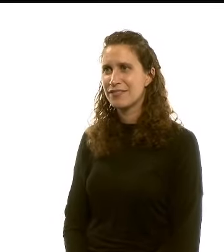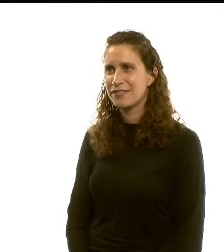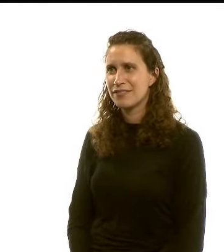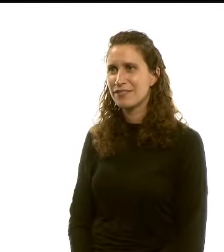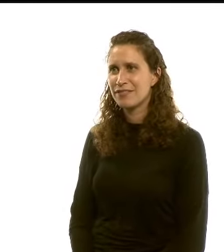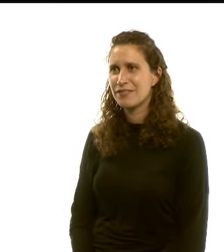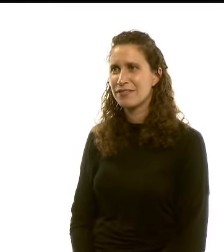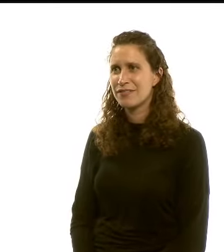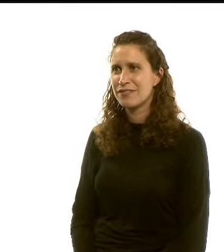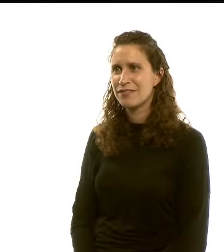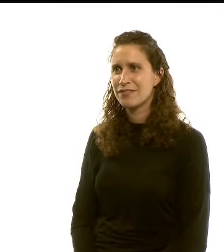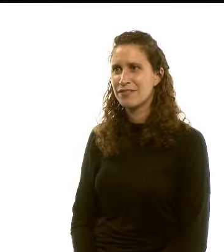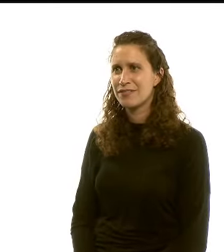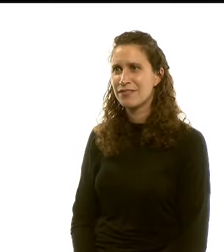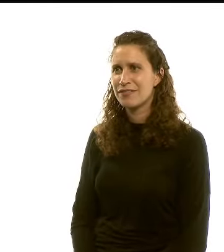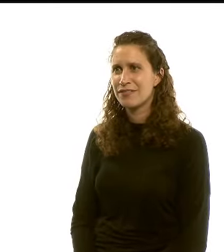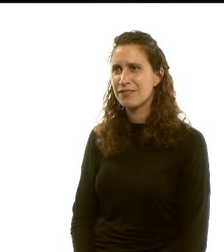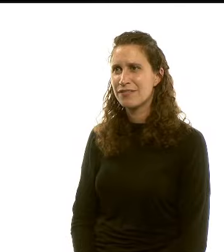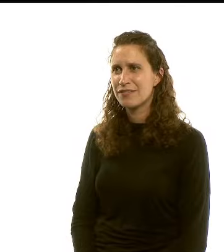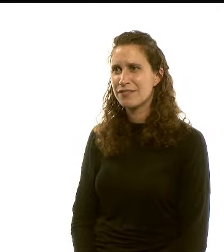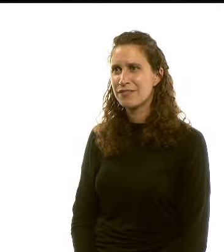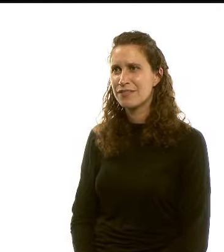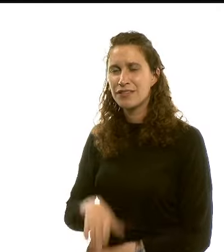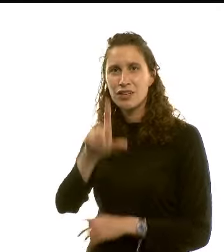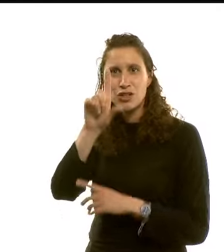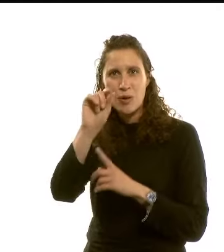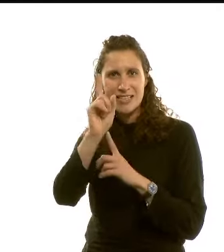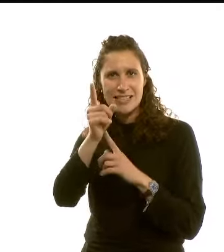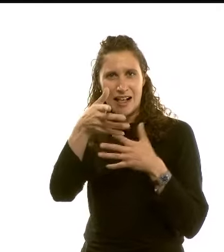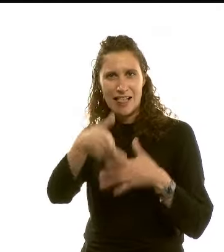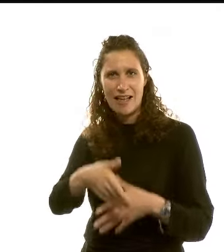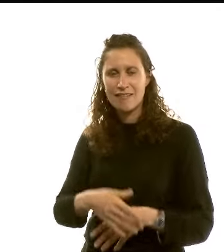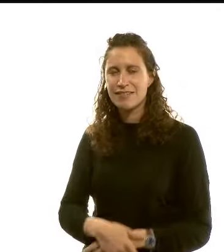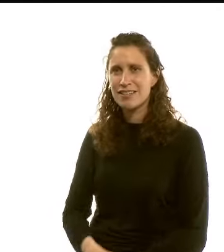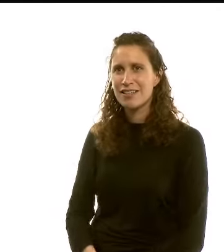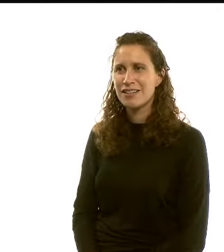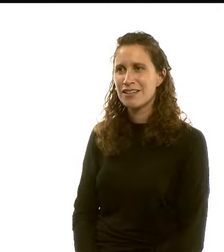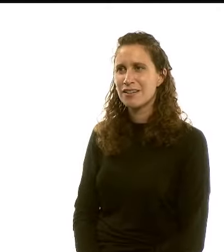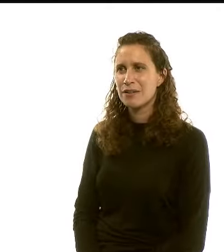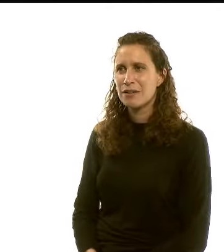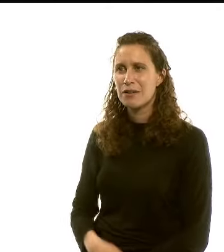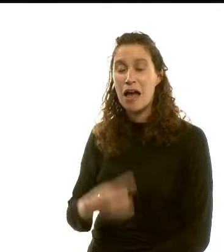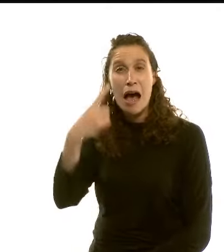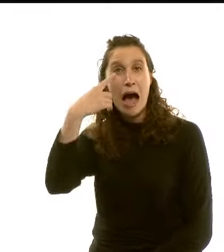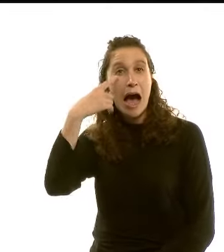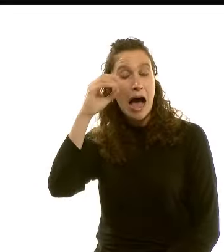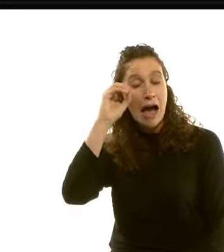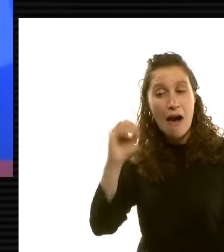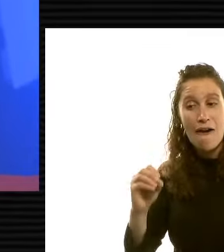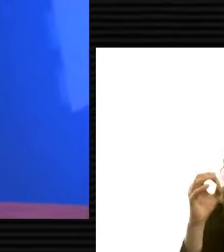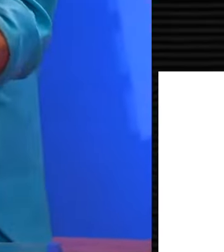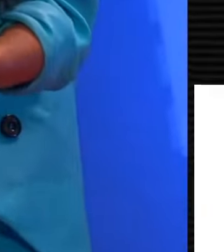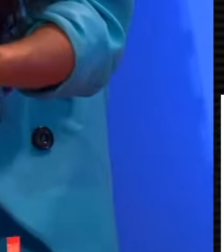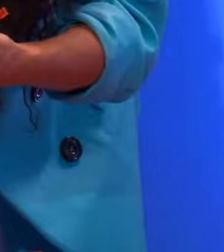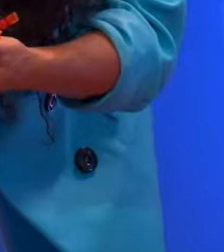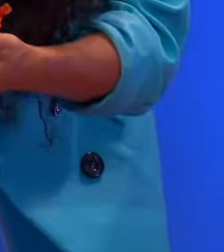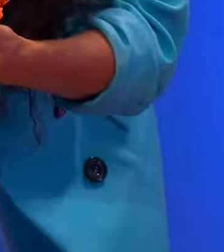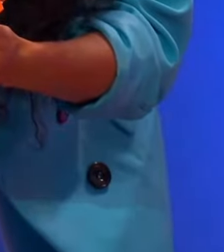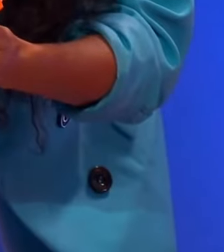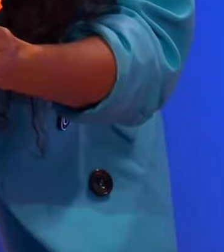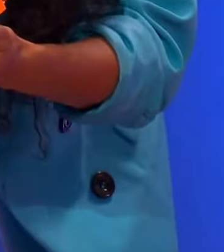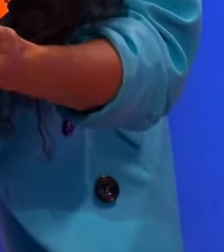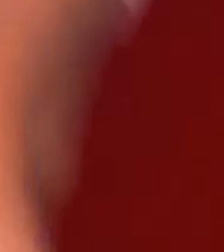Joel. All right, we're nearly there. Okay. 20 seconds left, just 20 seconds. An eye. Okay. There we go. Get it back together. Get it